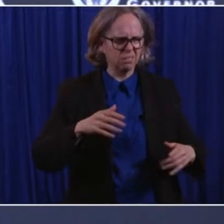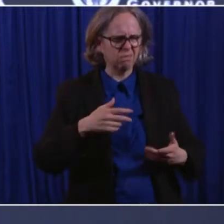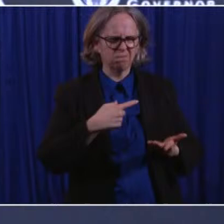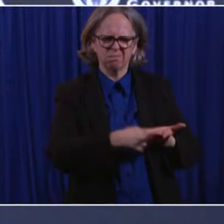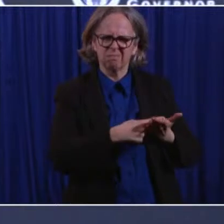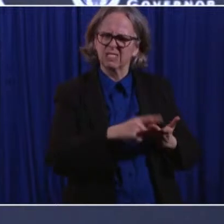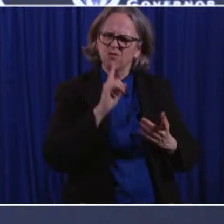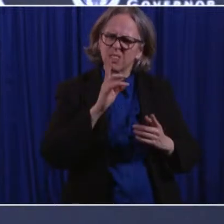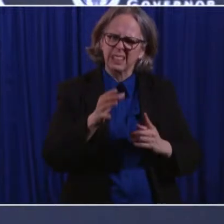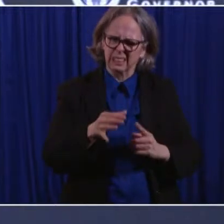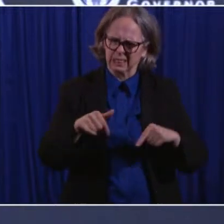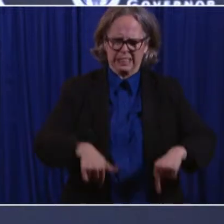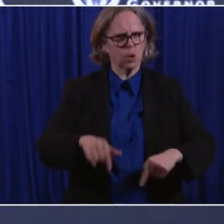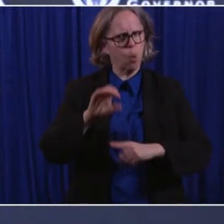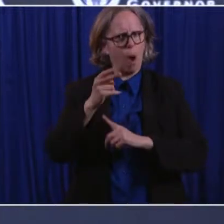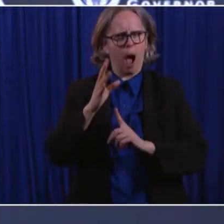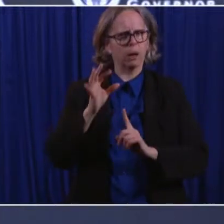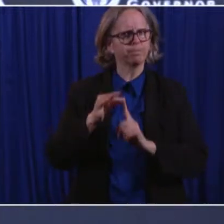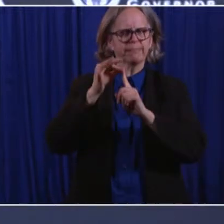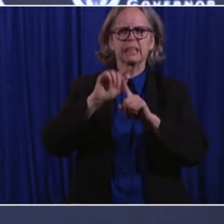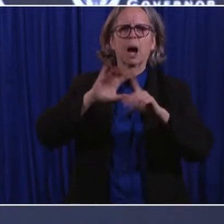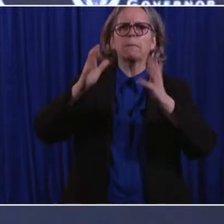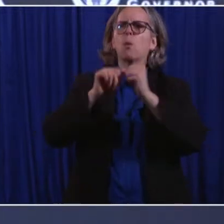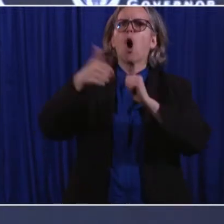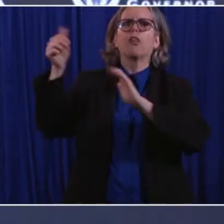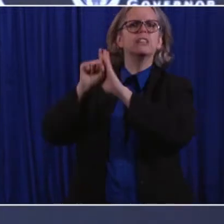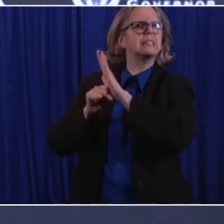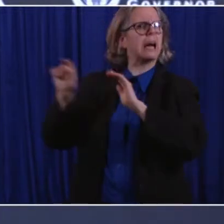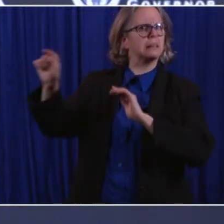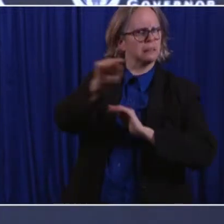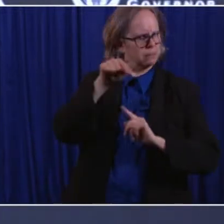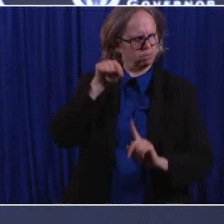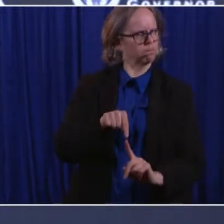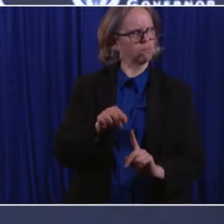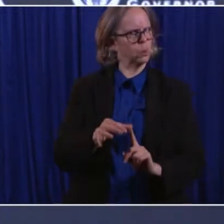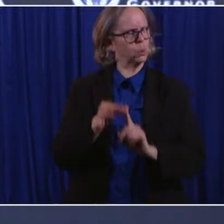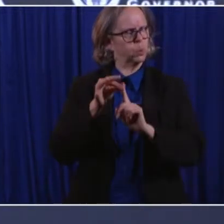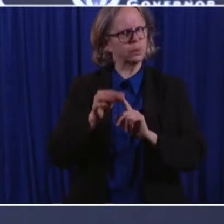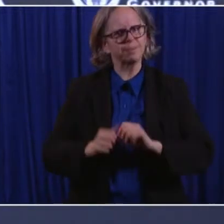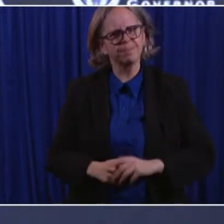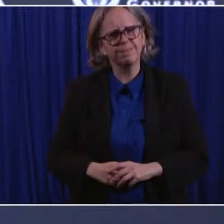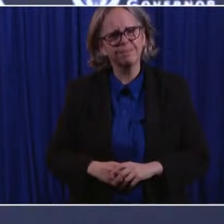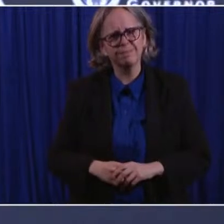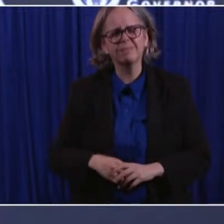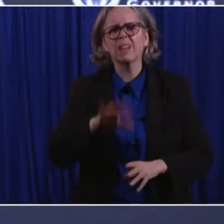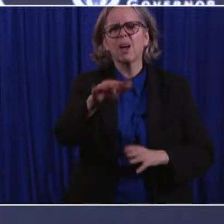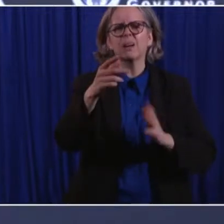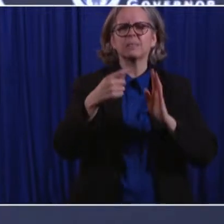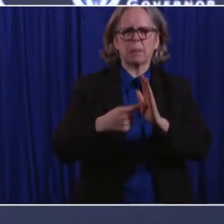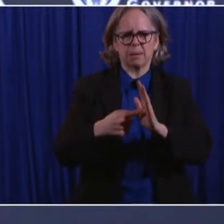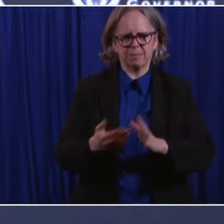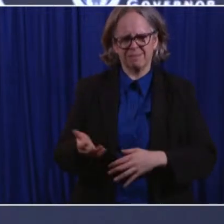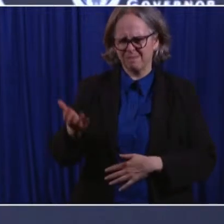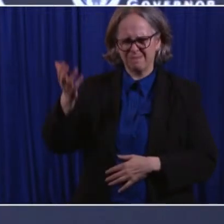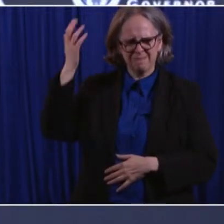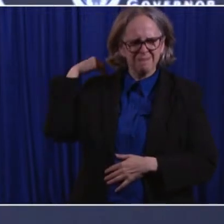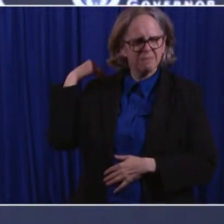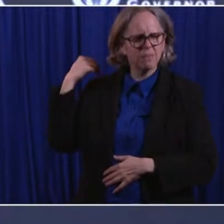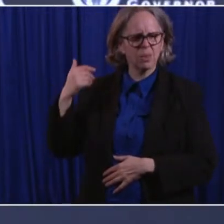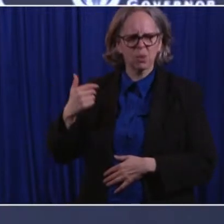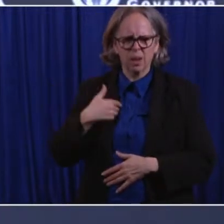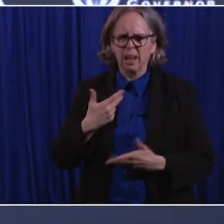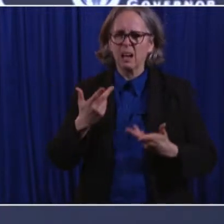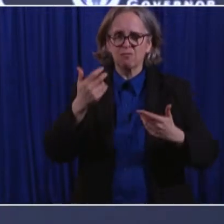Ohio. When we came out of, when we were getting ready to open things back up